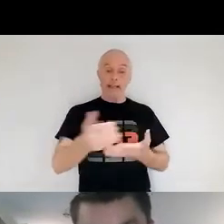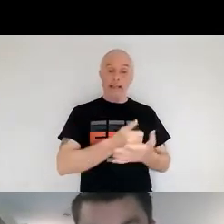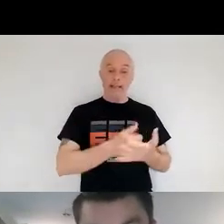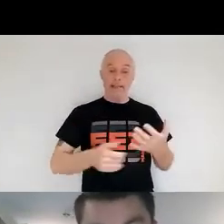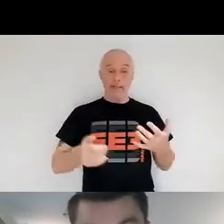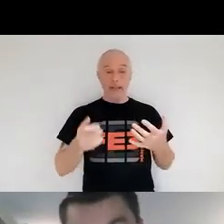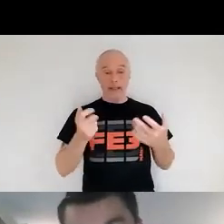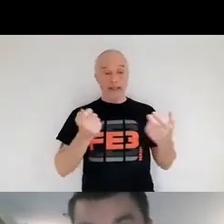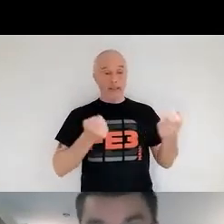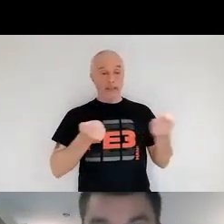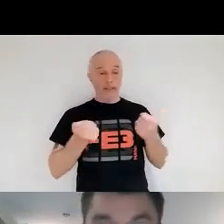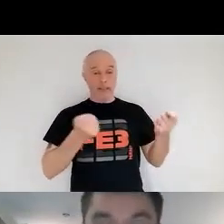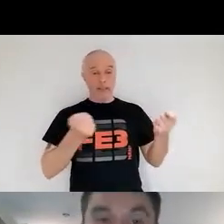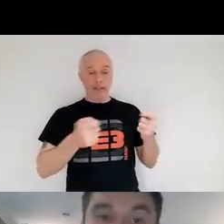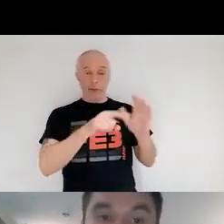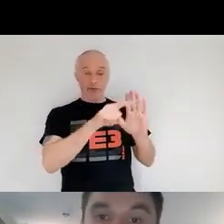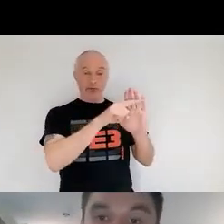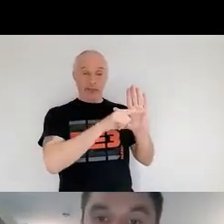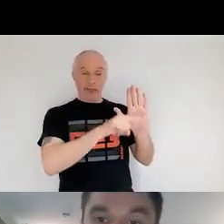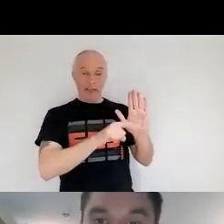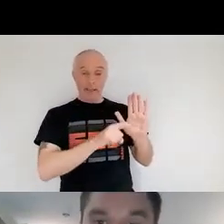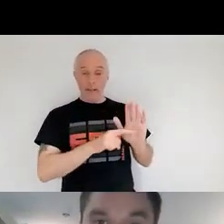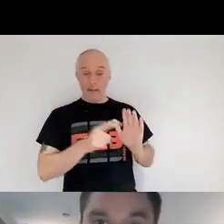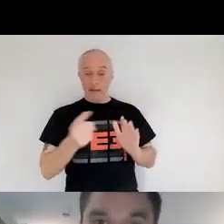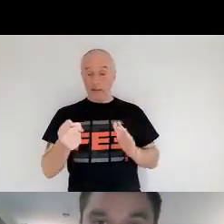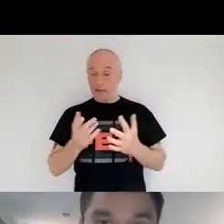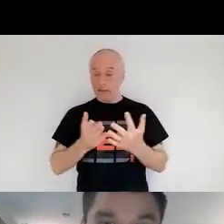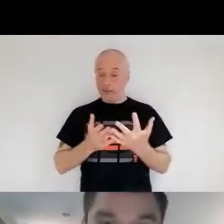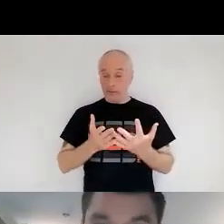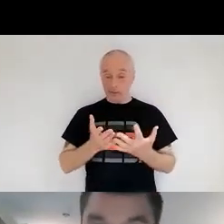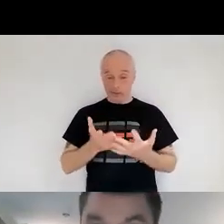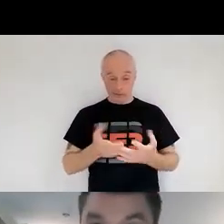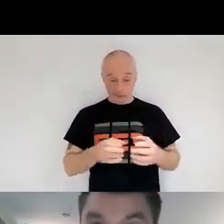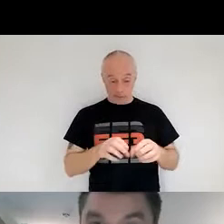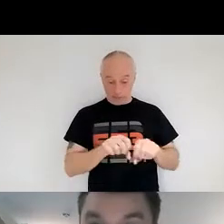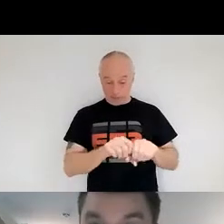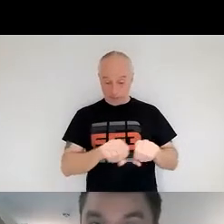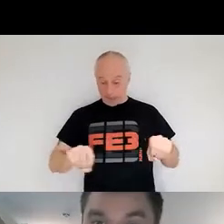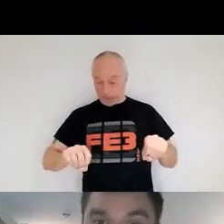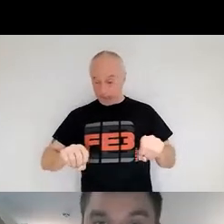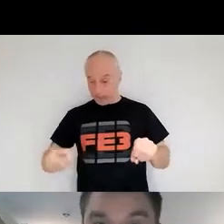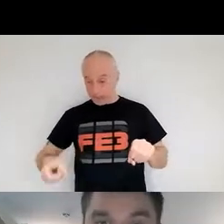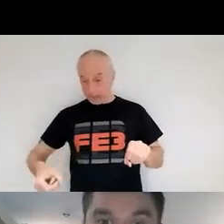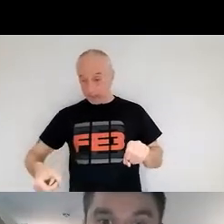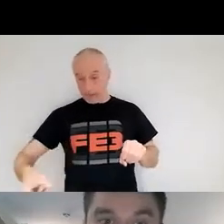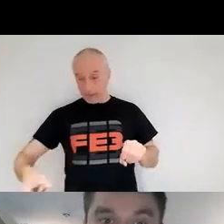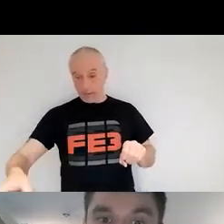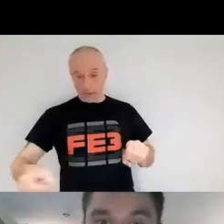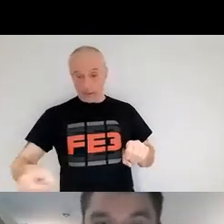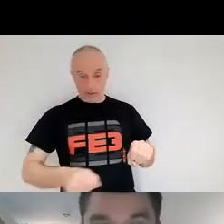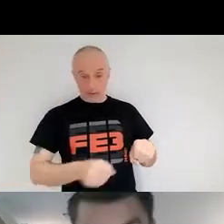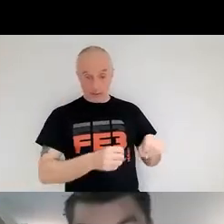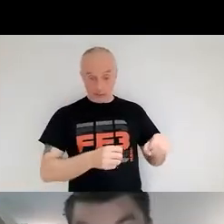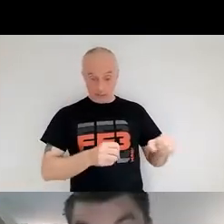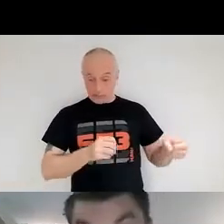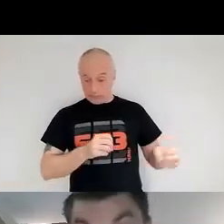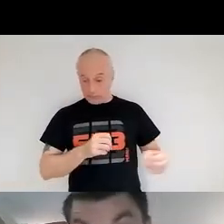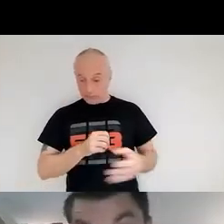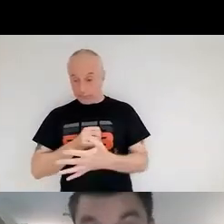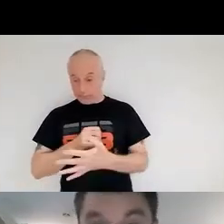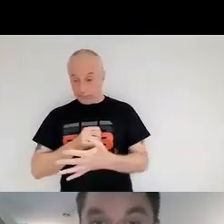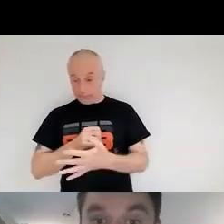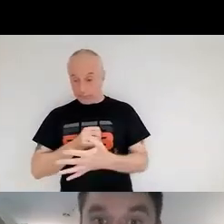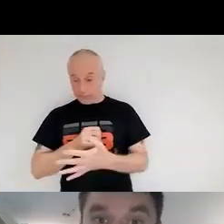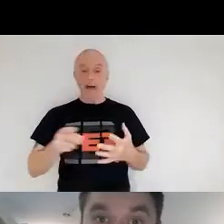that can be shifted through our network is set out in Schedule 3 of those regulations, and within Schedule 3 there is a defined limit